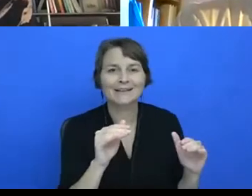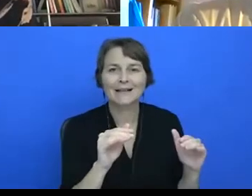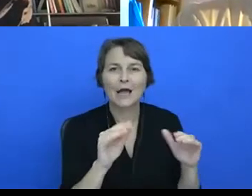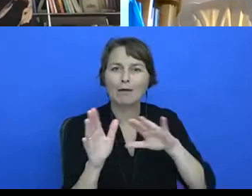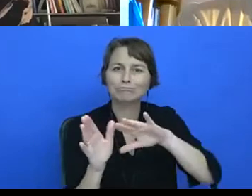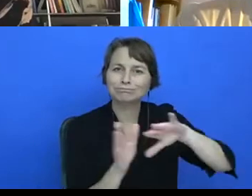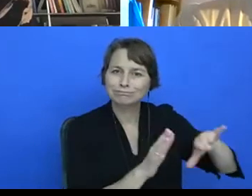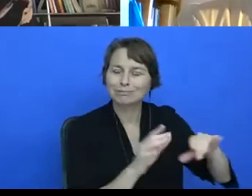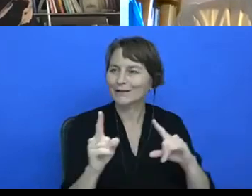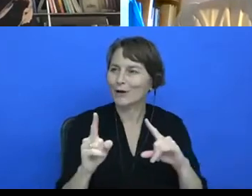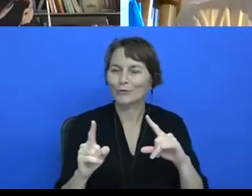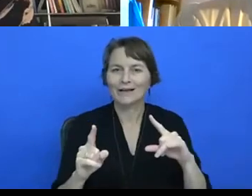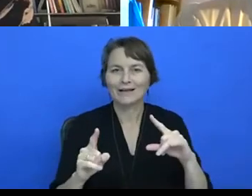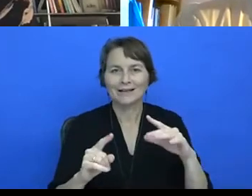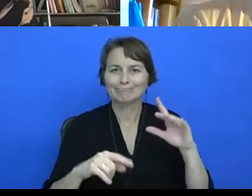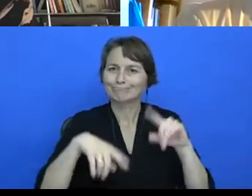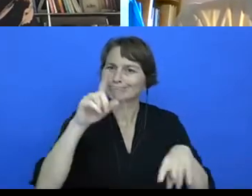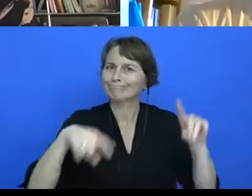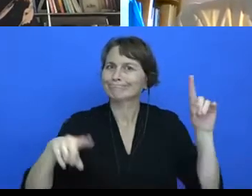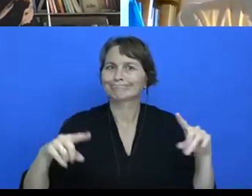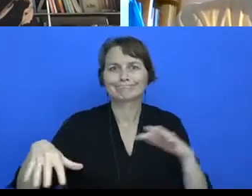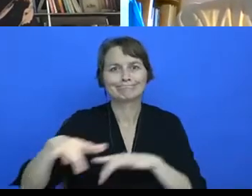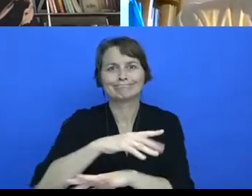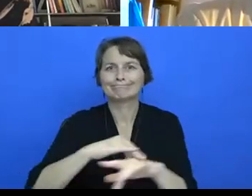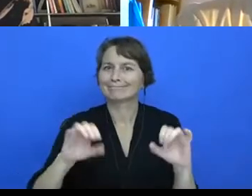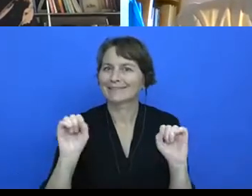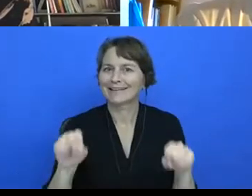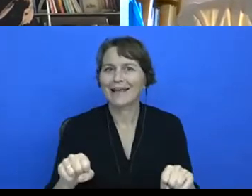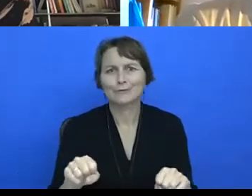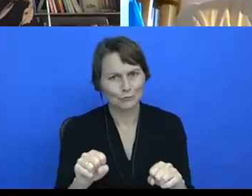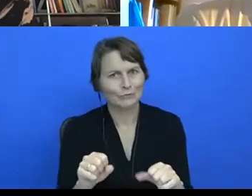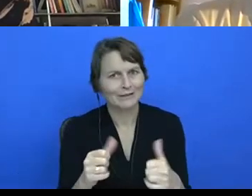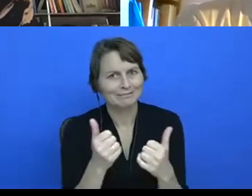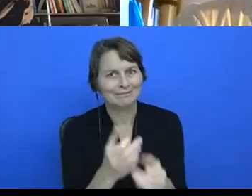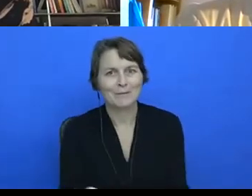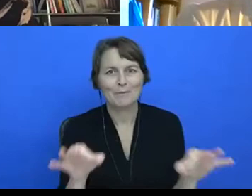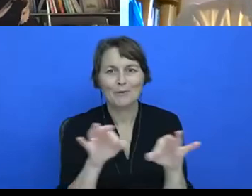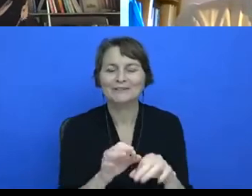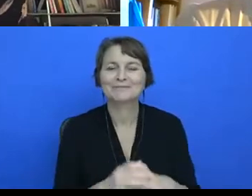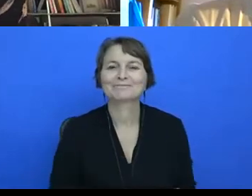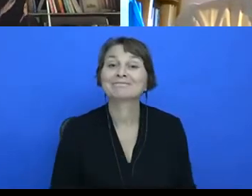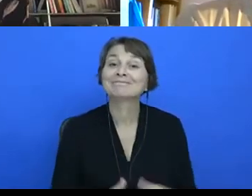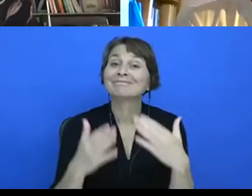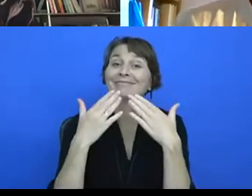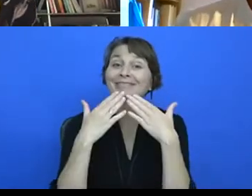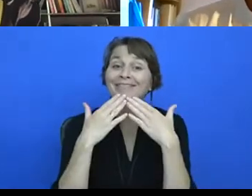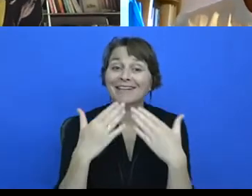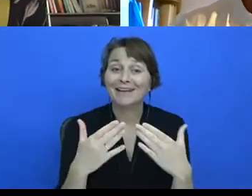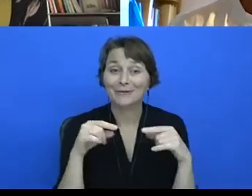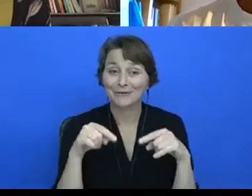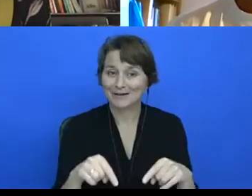that would be really valuable for the future. Thank you, Charlotte. Now, time flies when having fun.